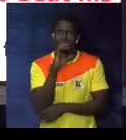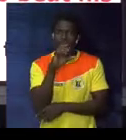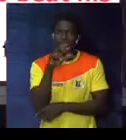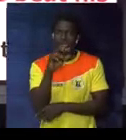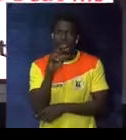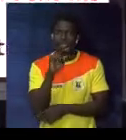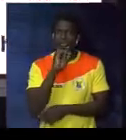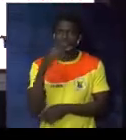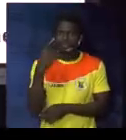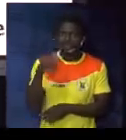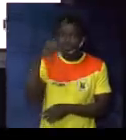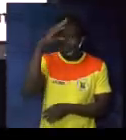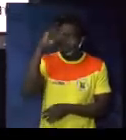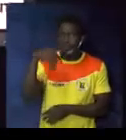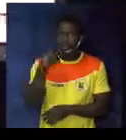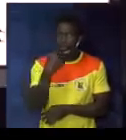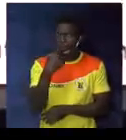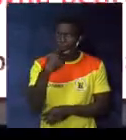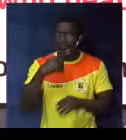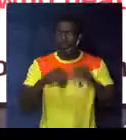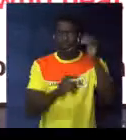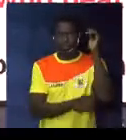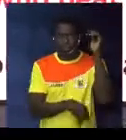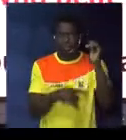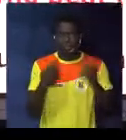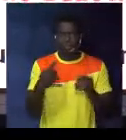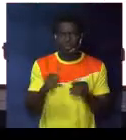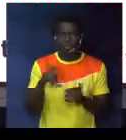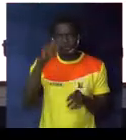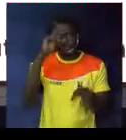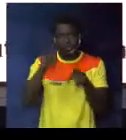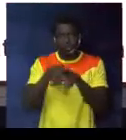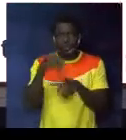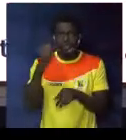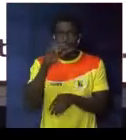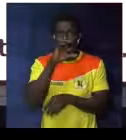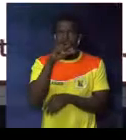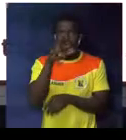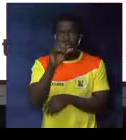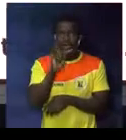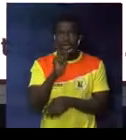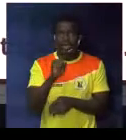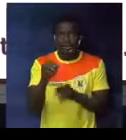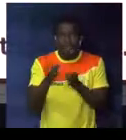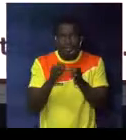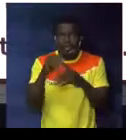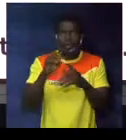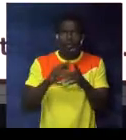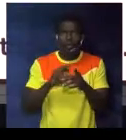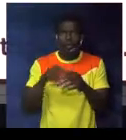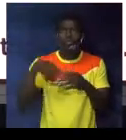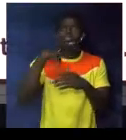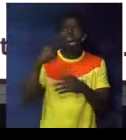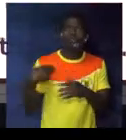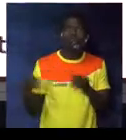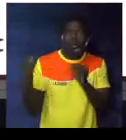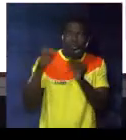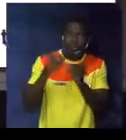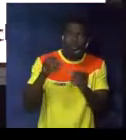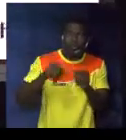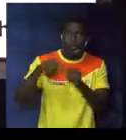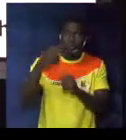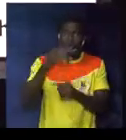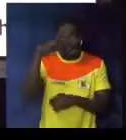the man who beat his brother, the clause here defines or tells us more about the